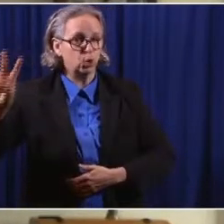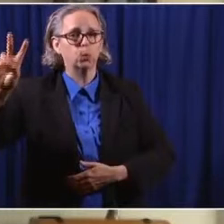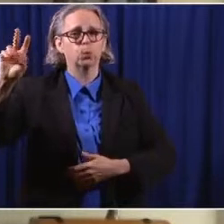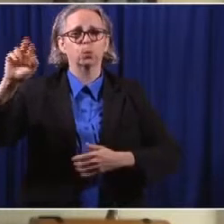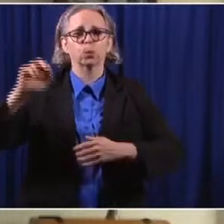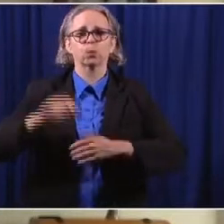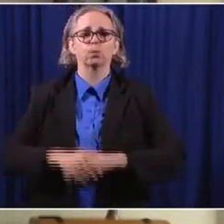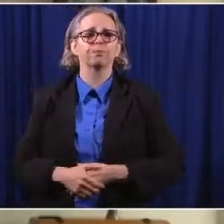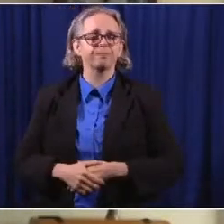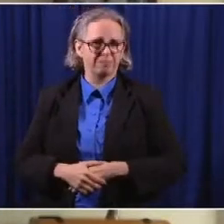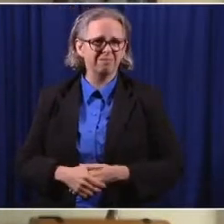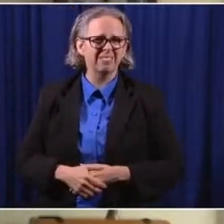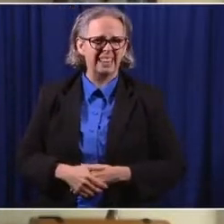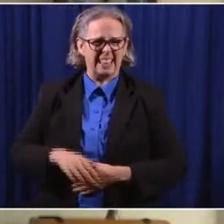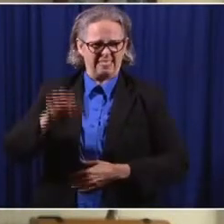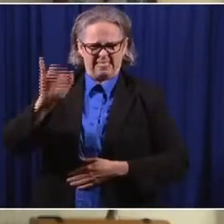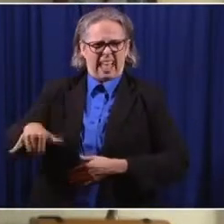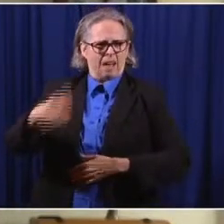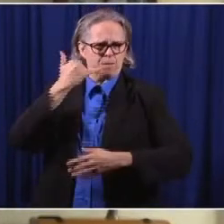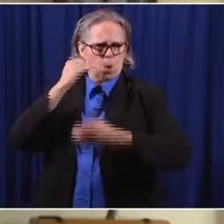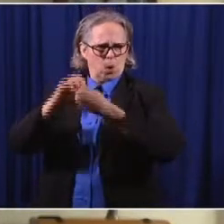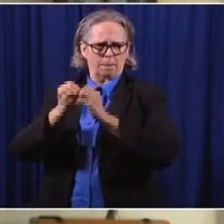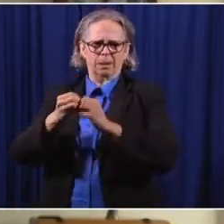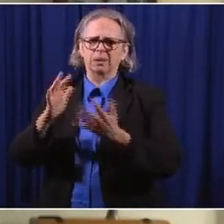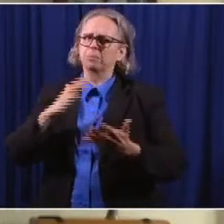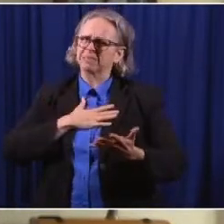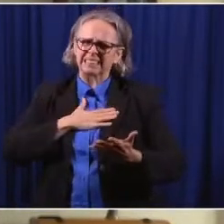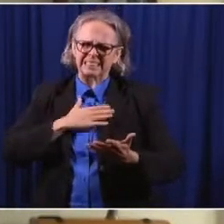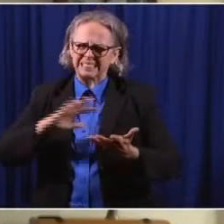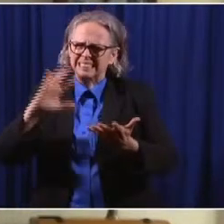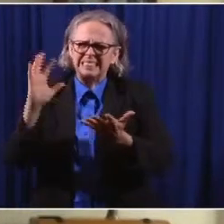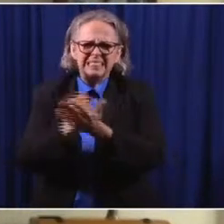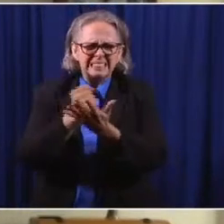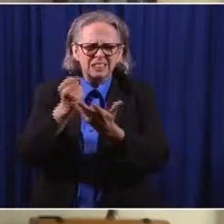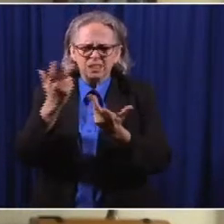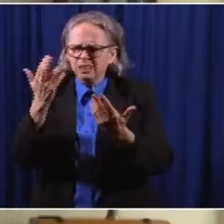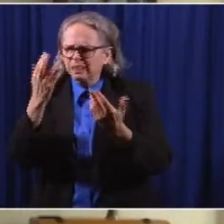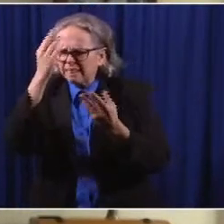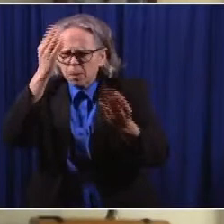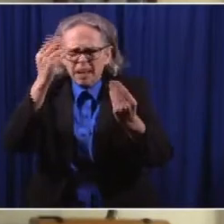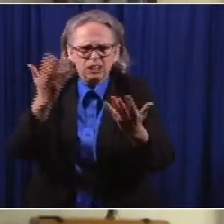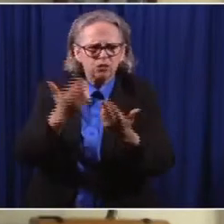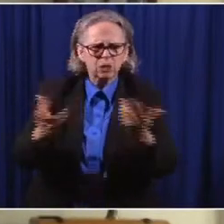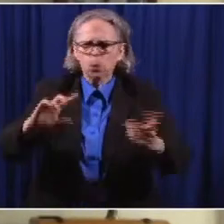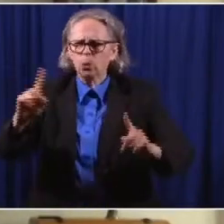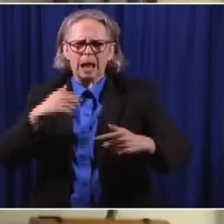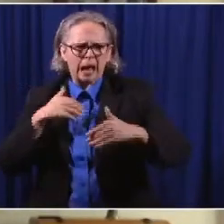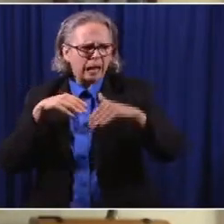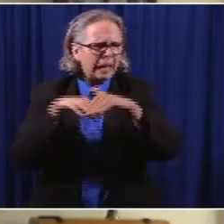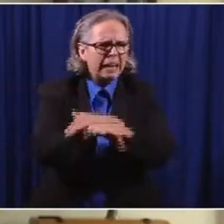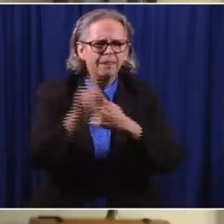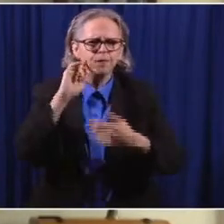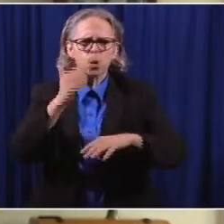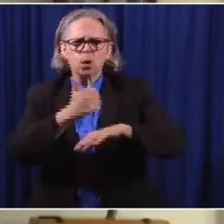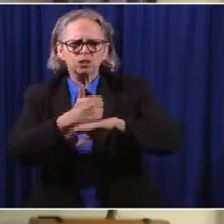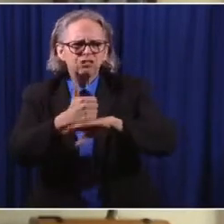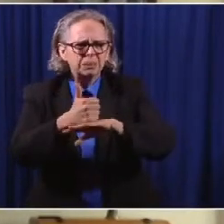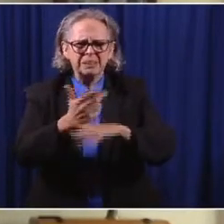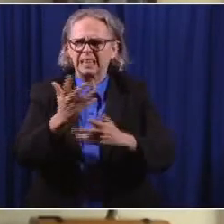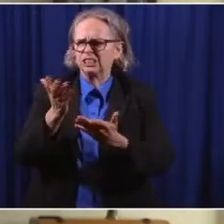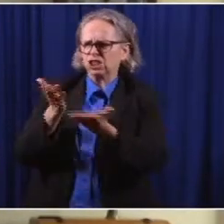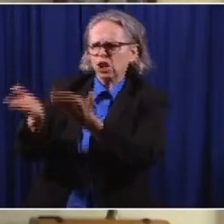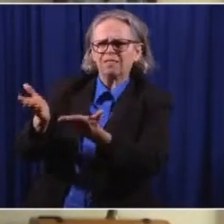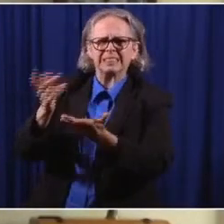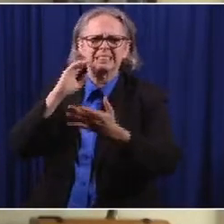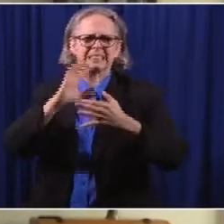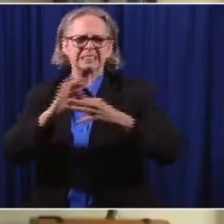866-243-5678. They can connect you with resources in your area for transportation and for other services. Children younger than 5,